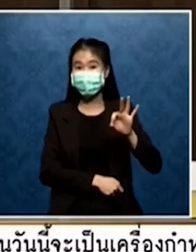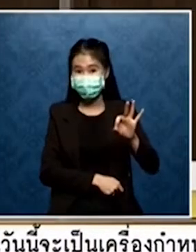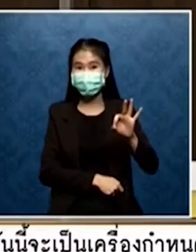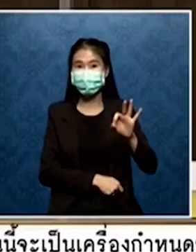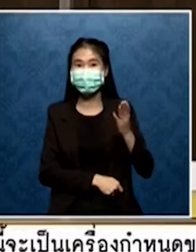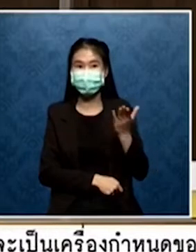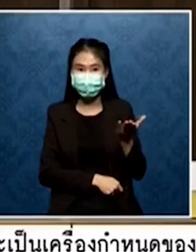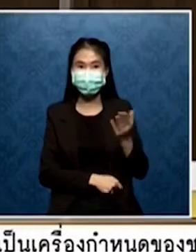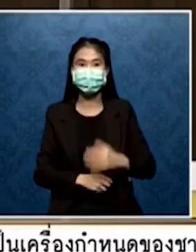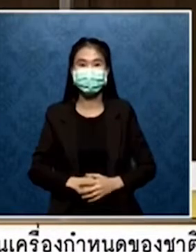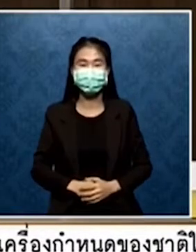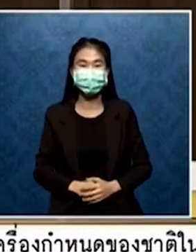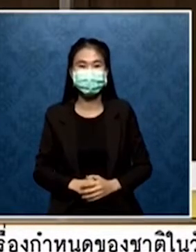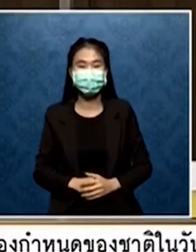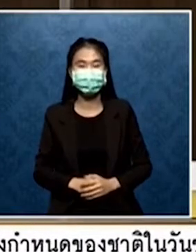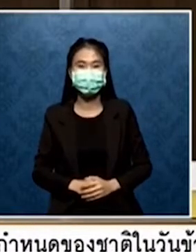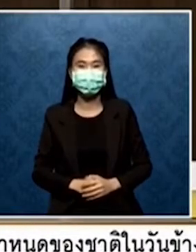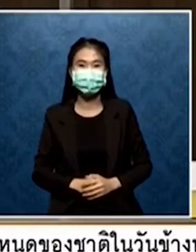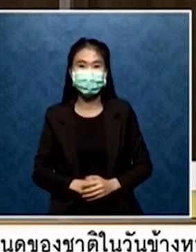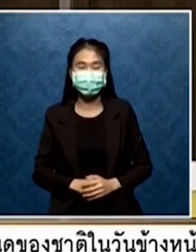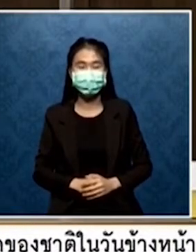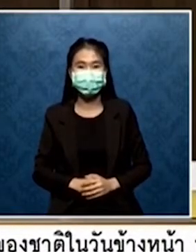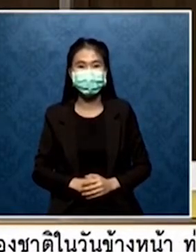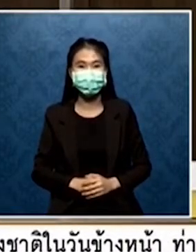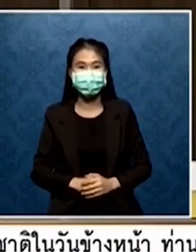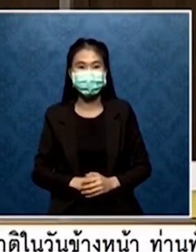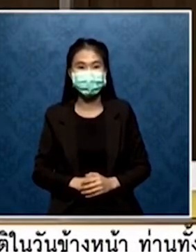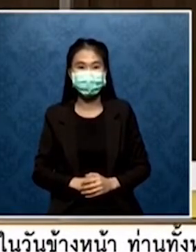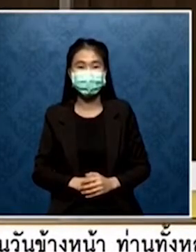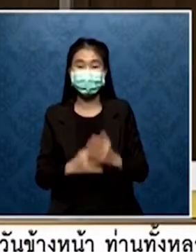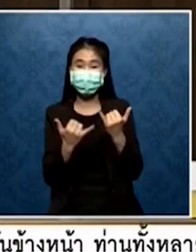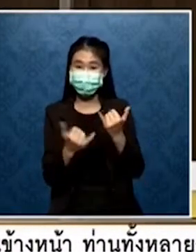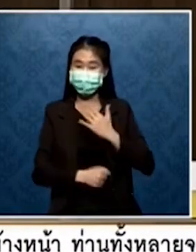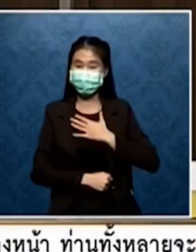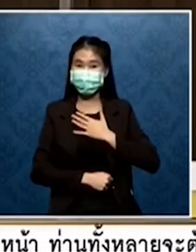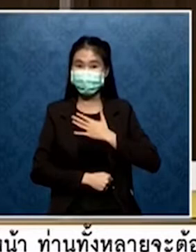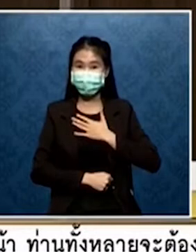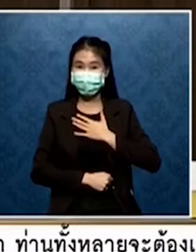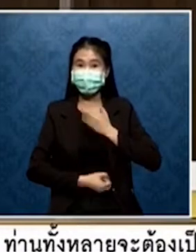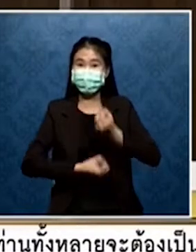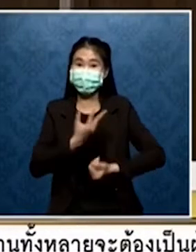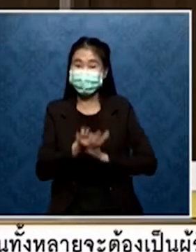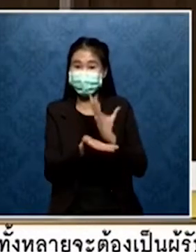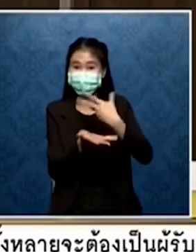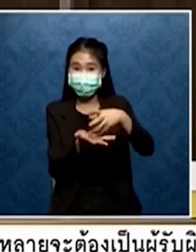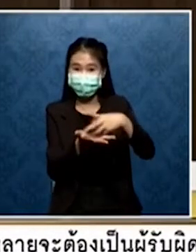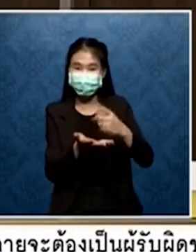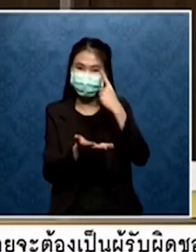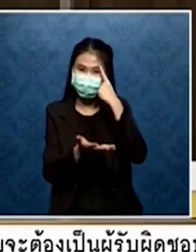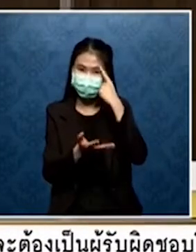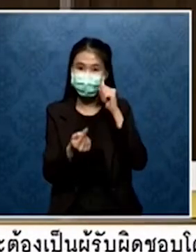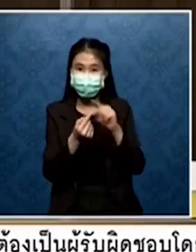vote today, Pheu Thai Member of Parliament of Nan Province, Dr. Cholanan Sikeo, took the